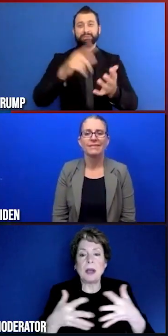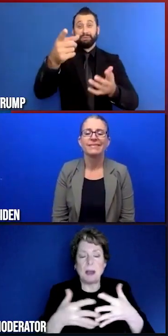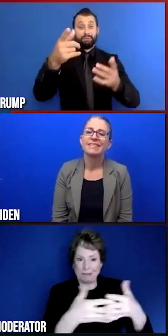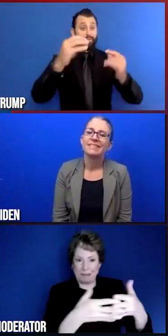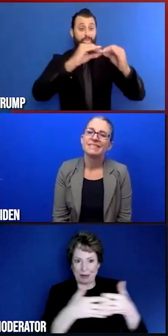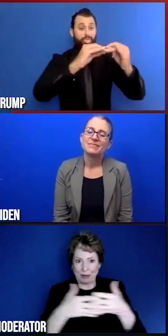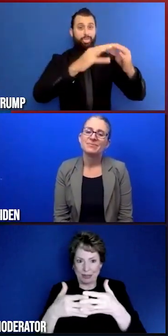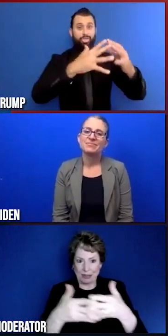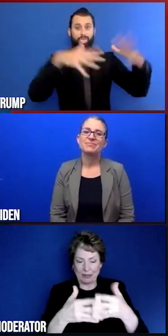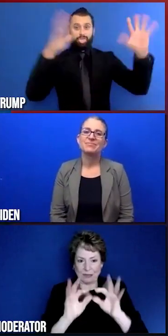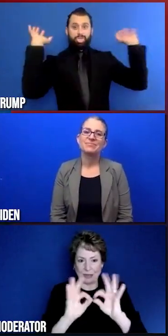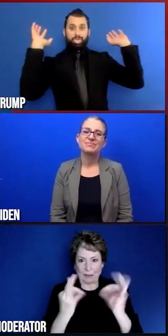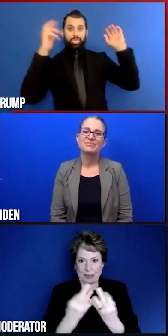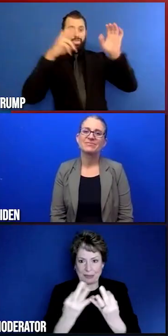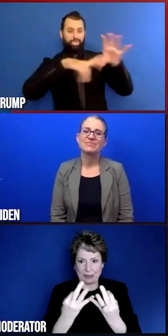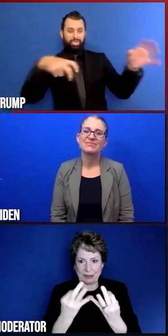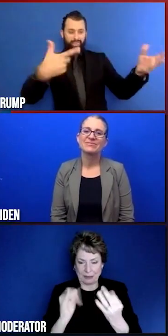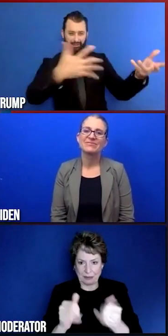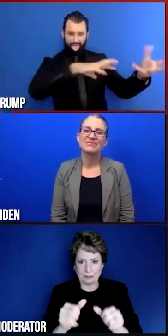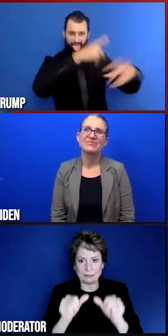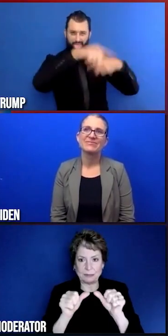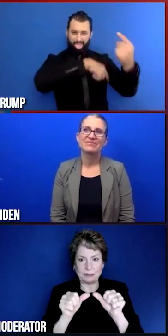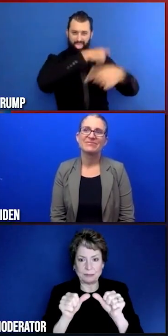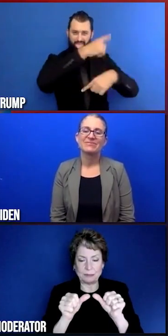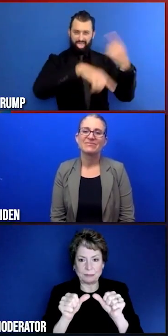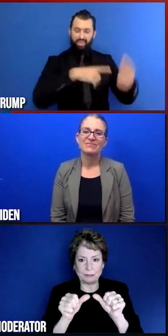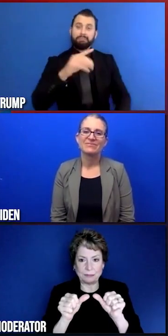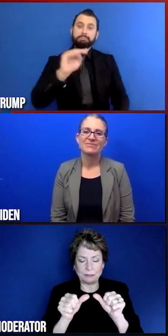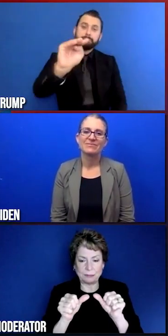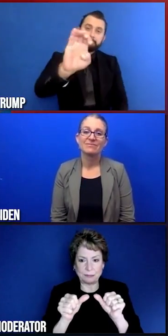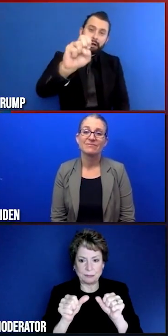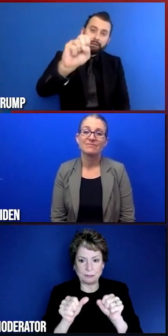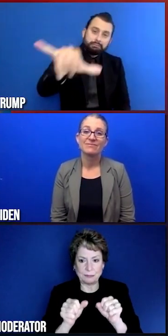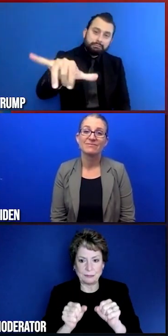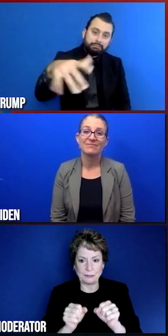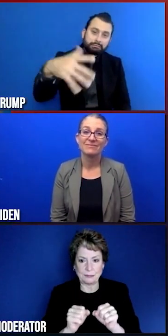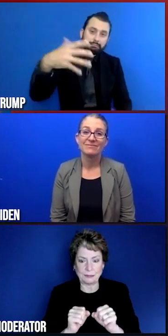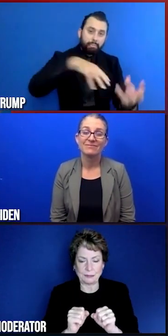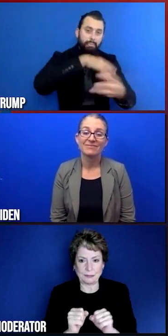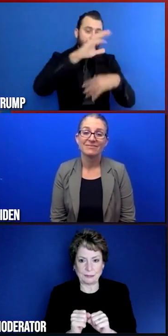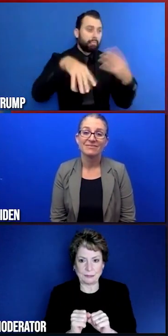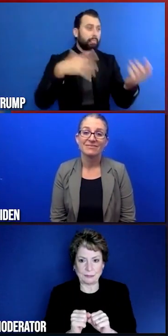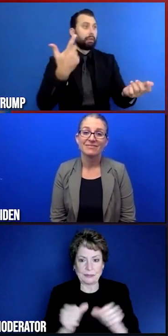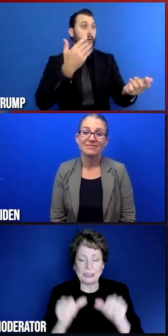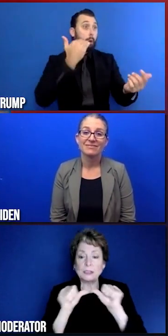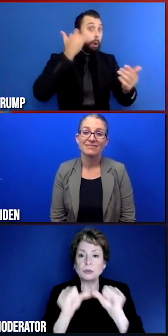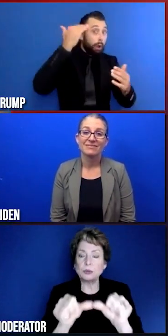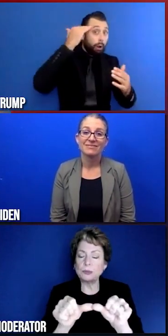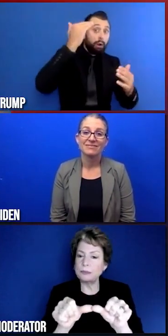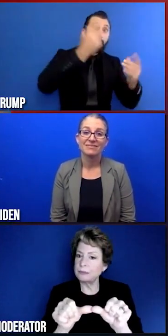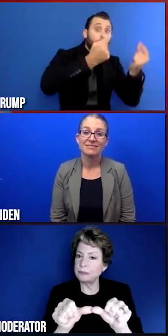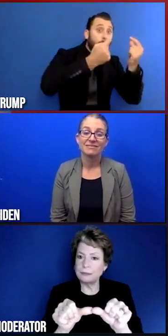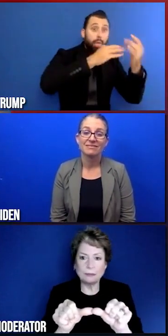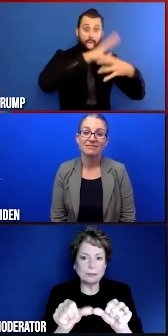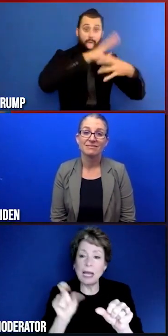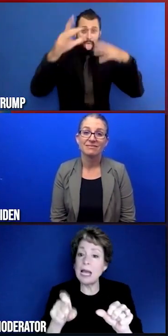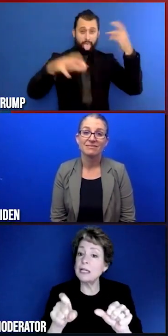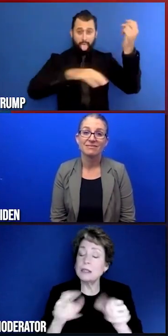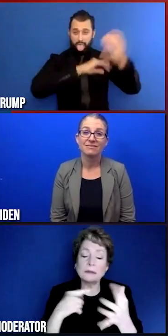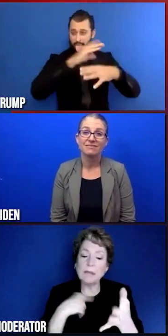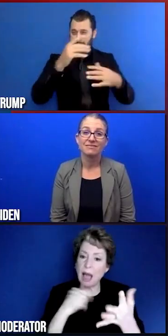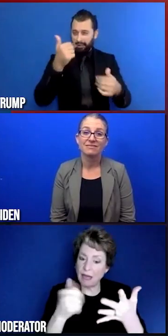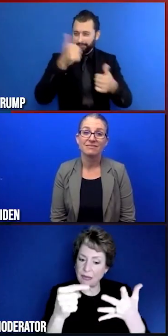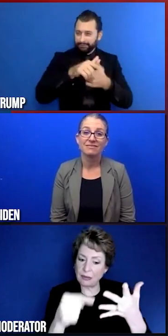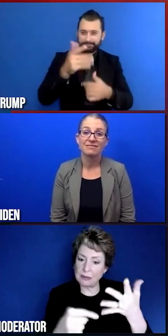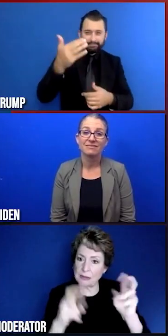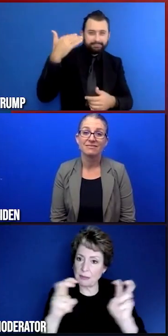me a mess. North Korea was a mess. And in fact, if you remember the first 2 or 3 months, there was a very dangerous